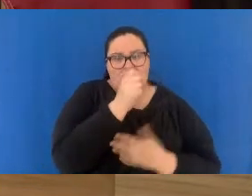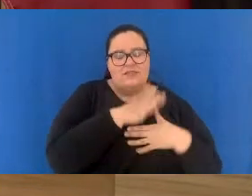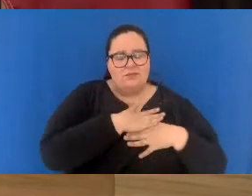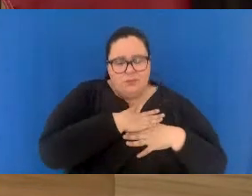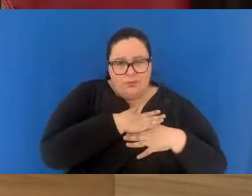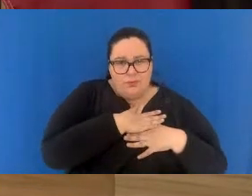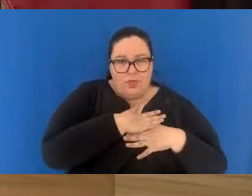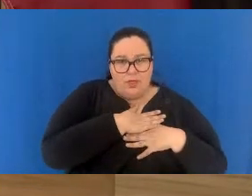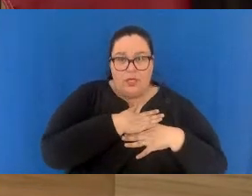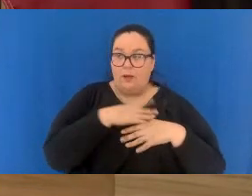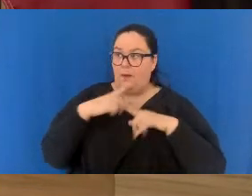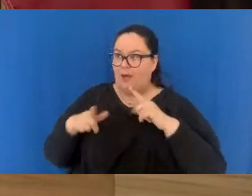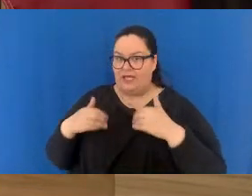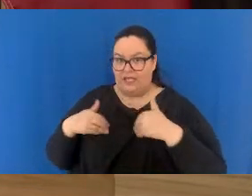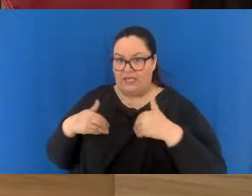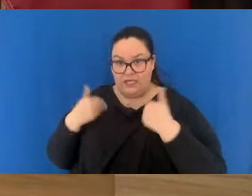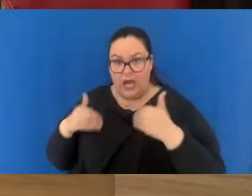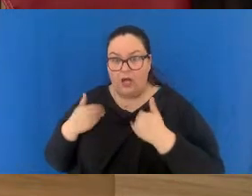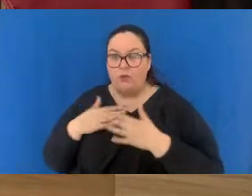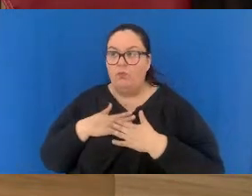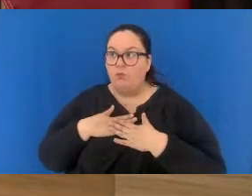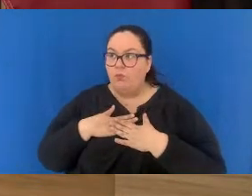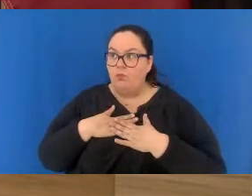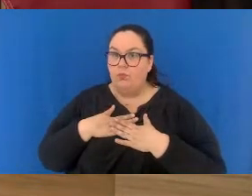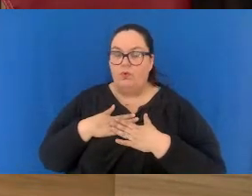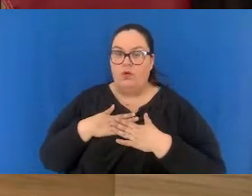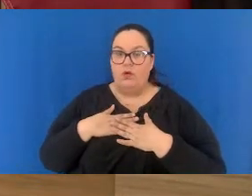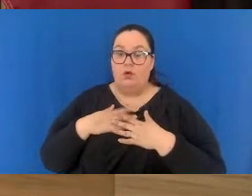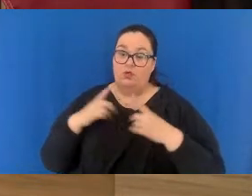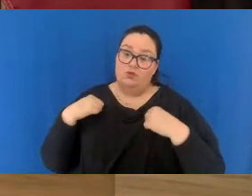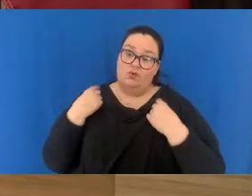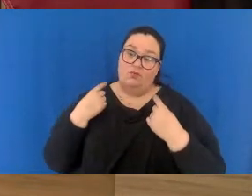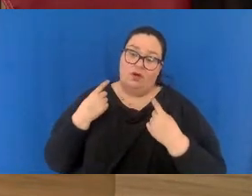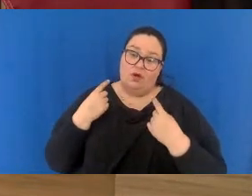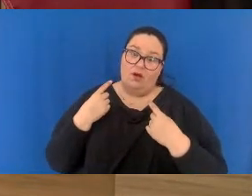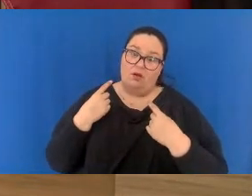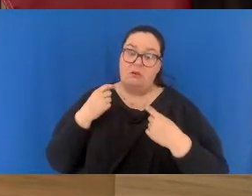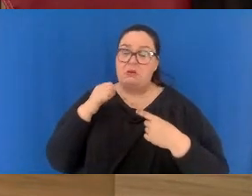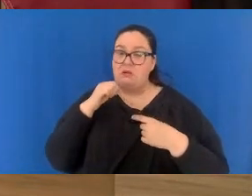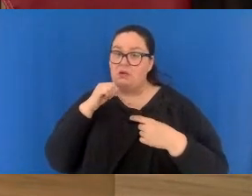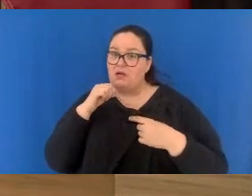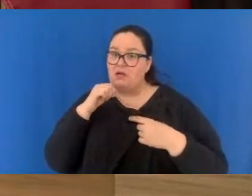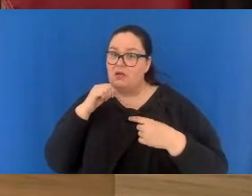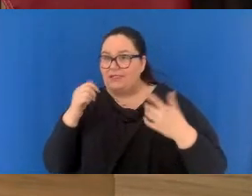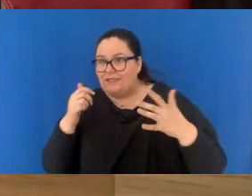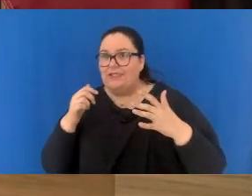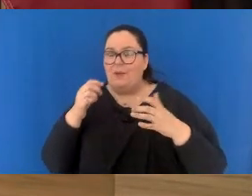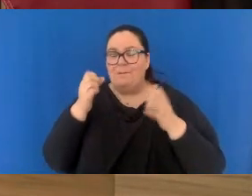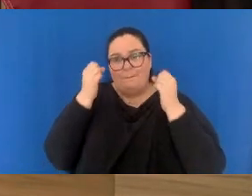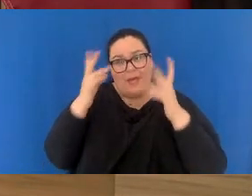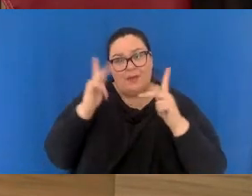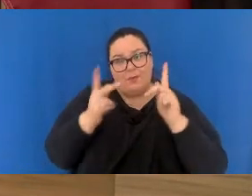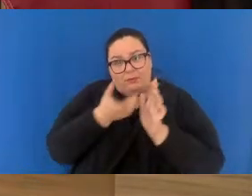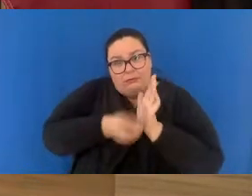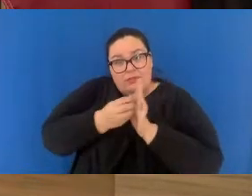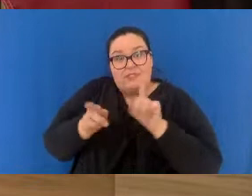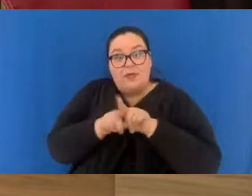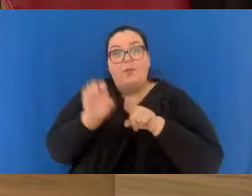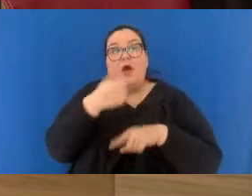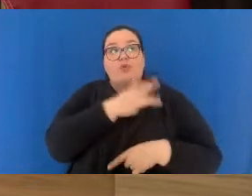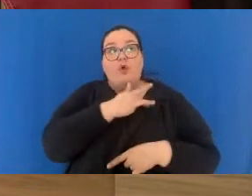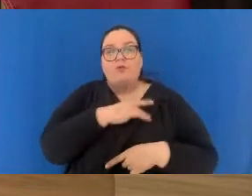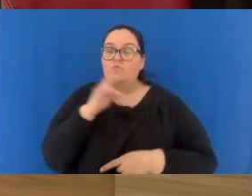too many people passing away from COVID up until now. This variant is not going to be kind to